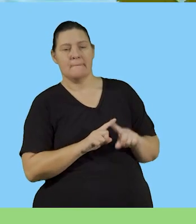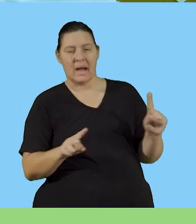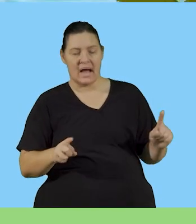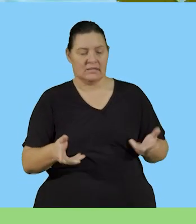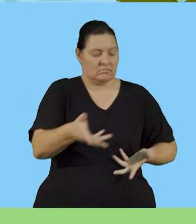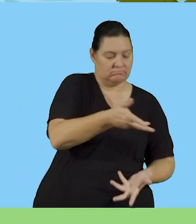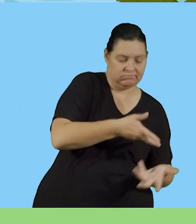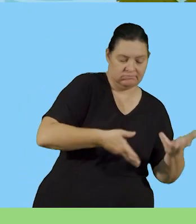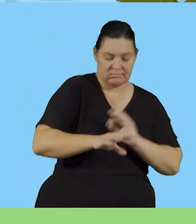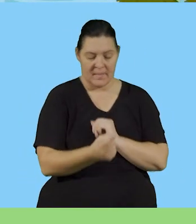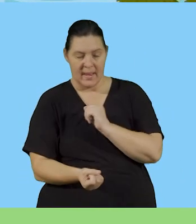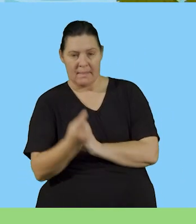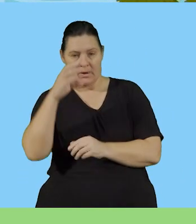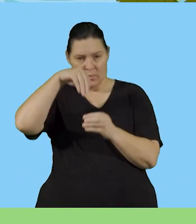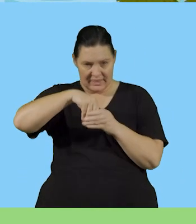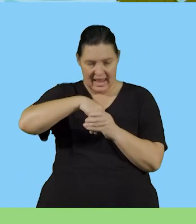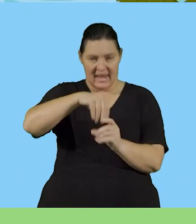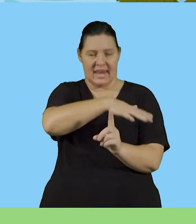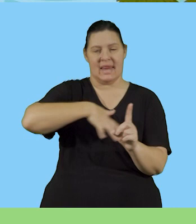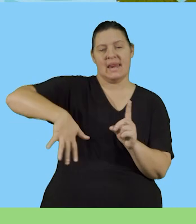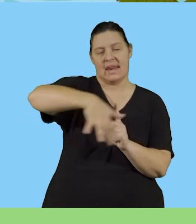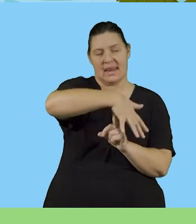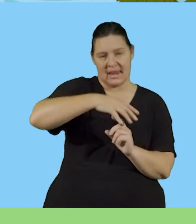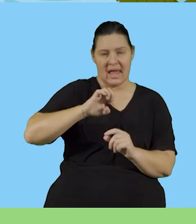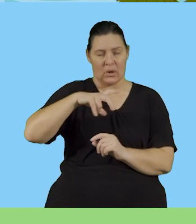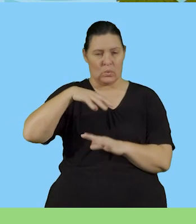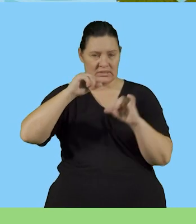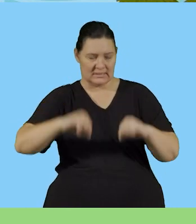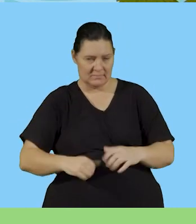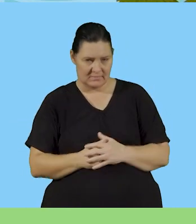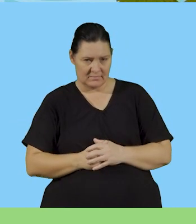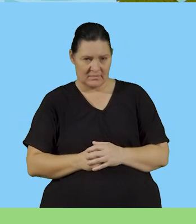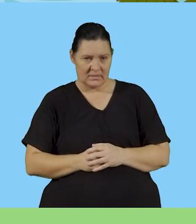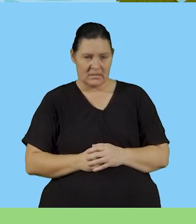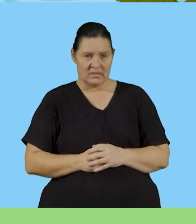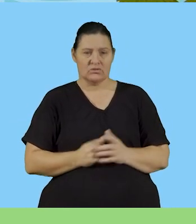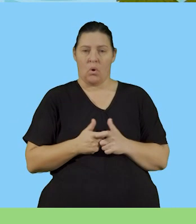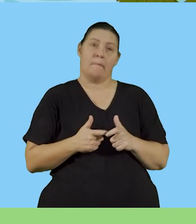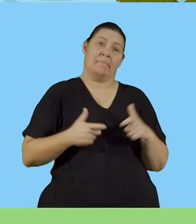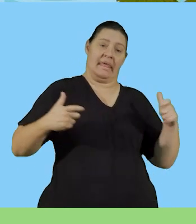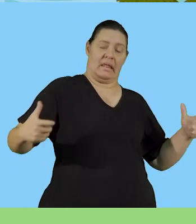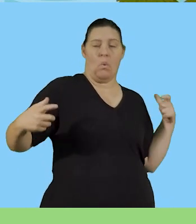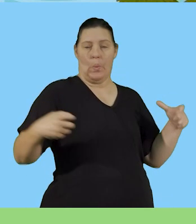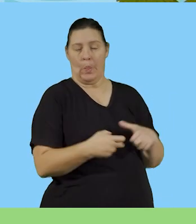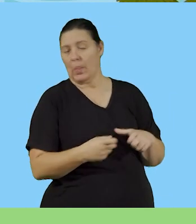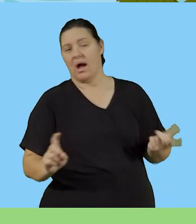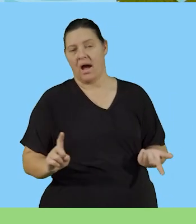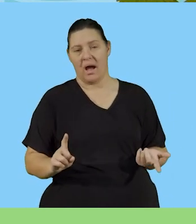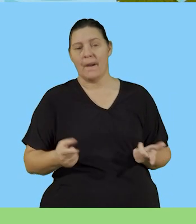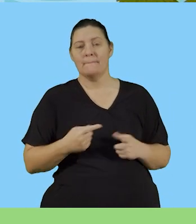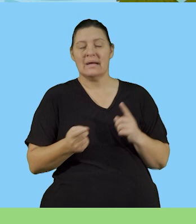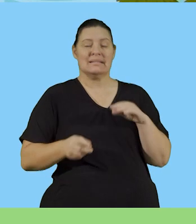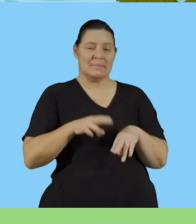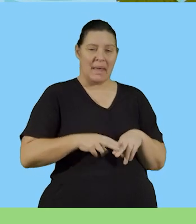the interactions that occur inside it. So ecosystem size is not defined by how big the space is, but